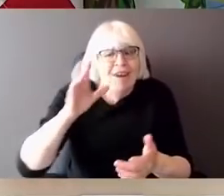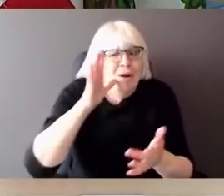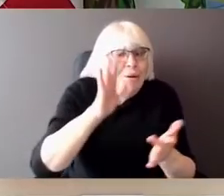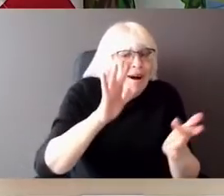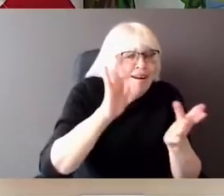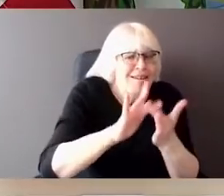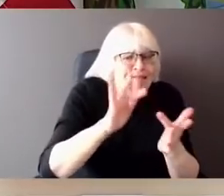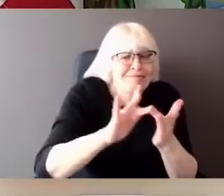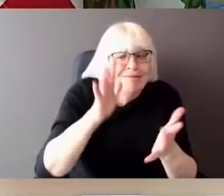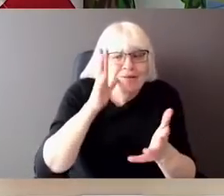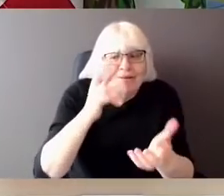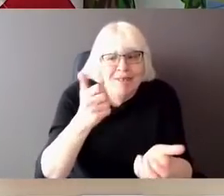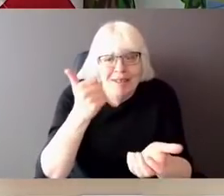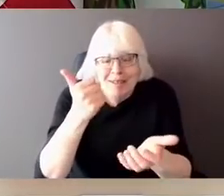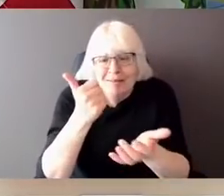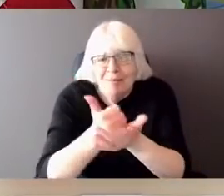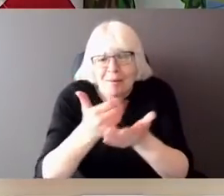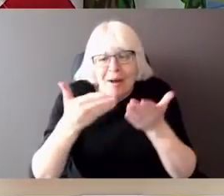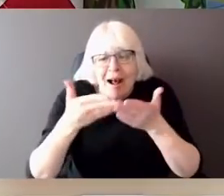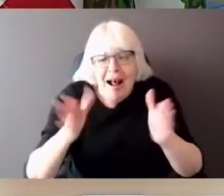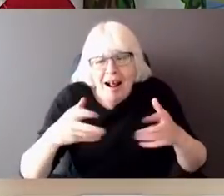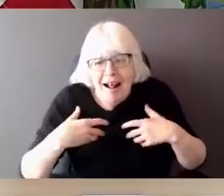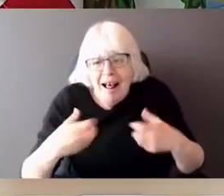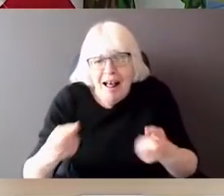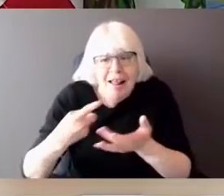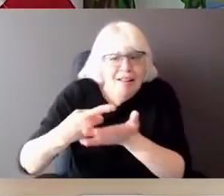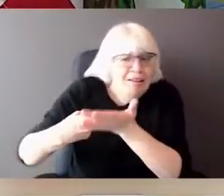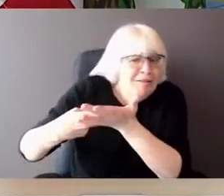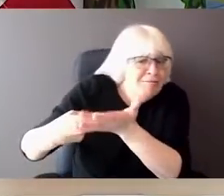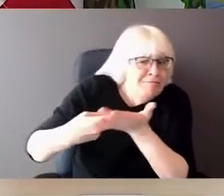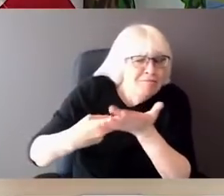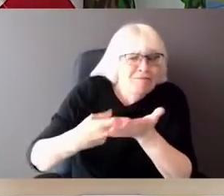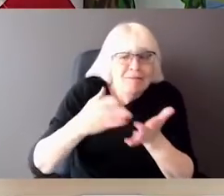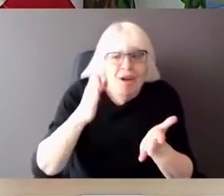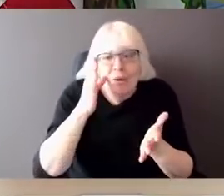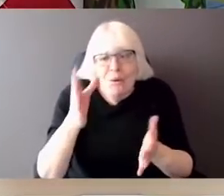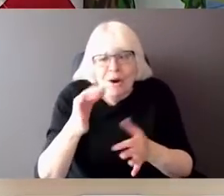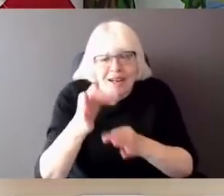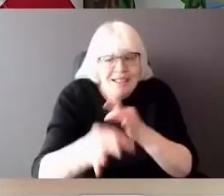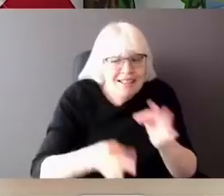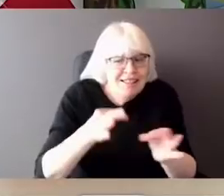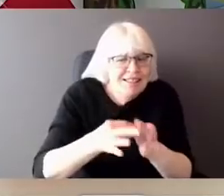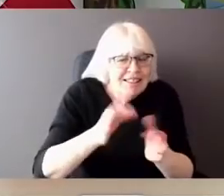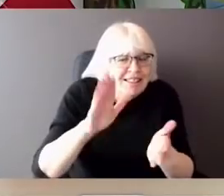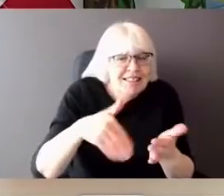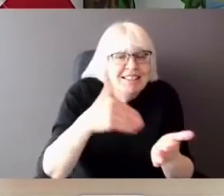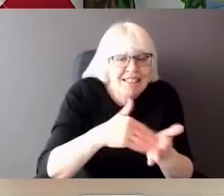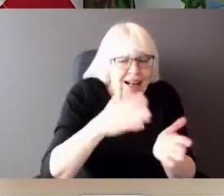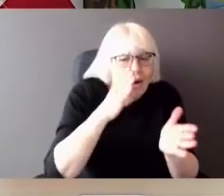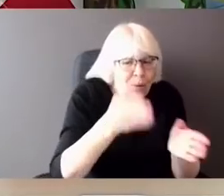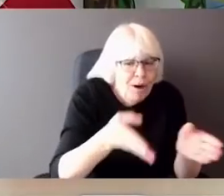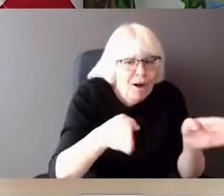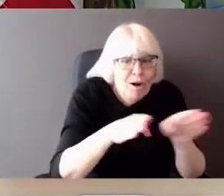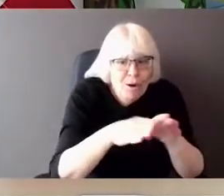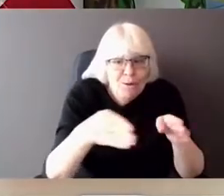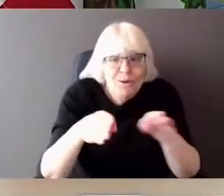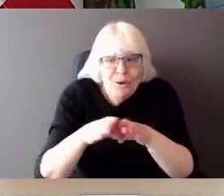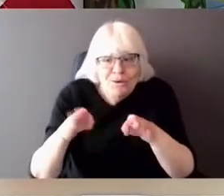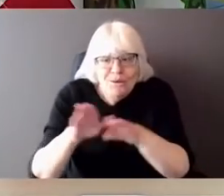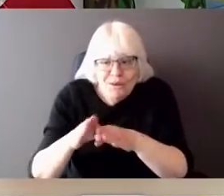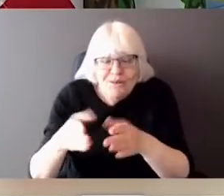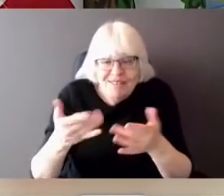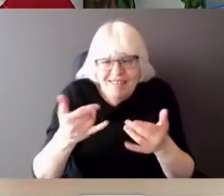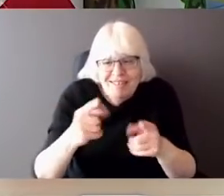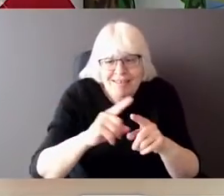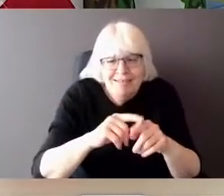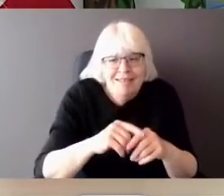looks like as well. I think at this point in time, it's our testing is really much tied to our case and contact